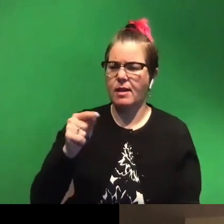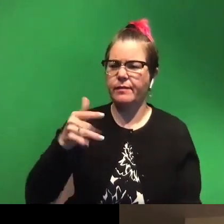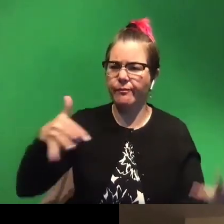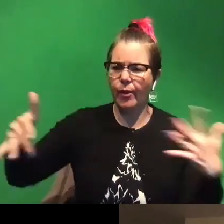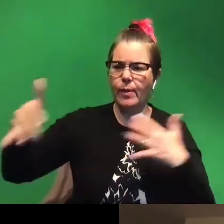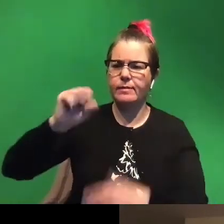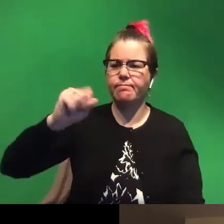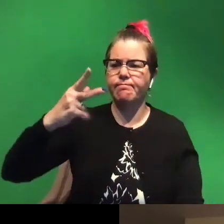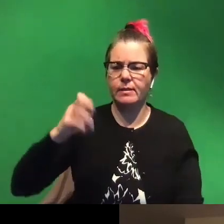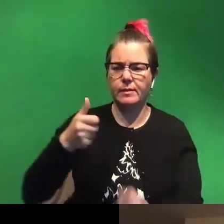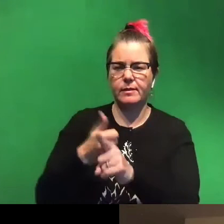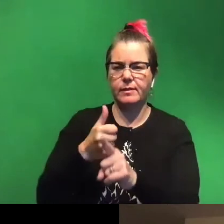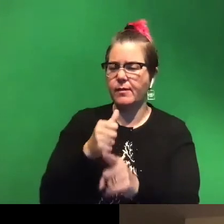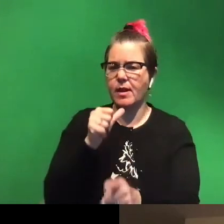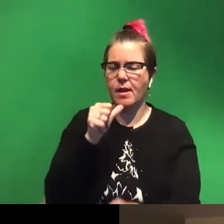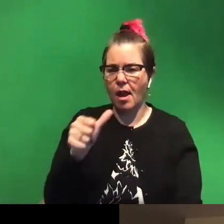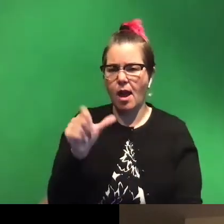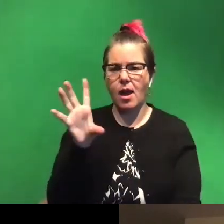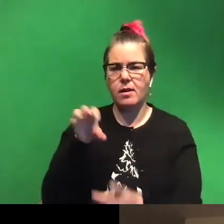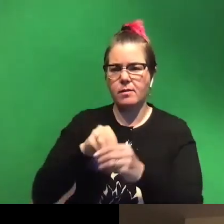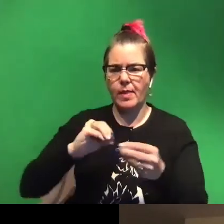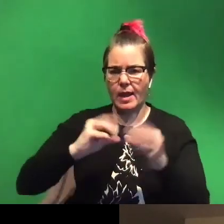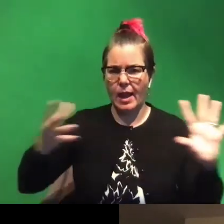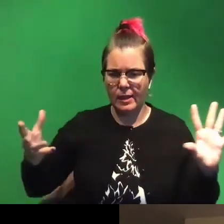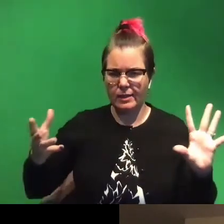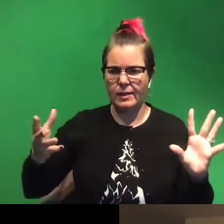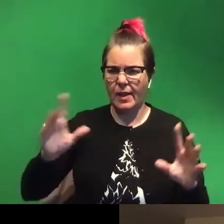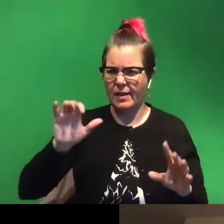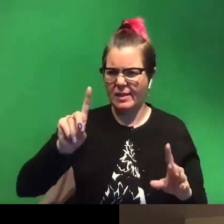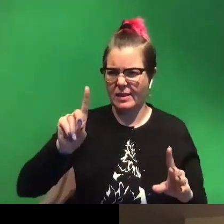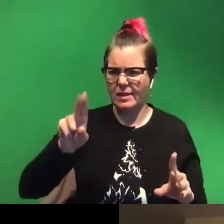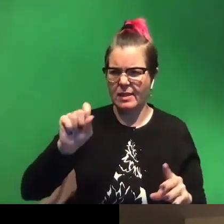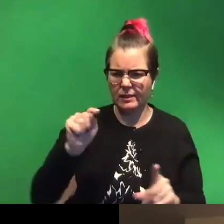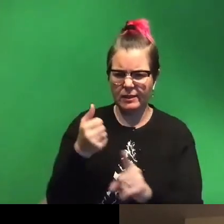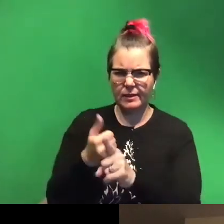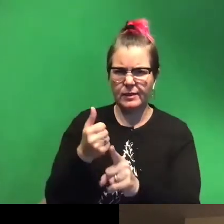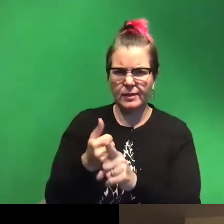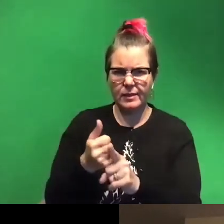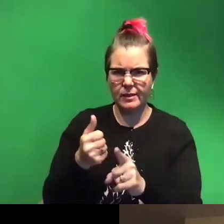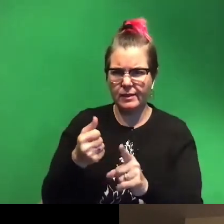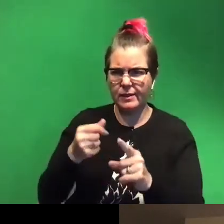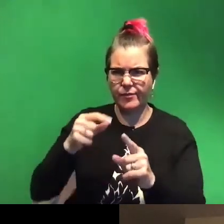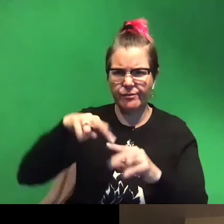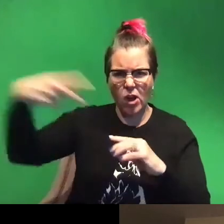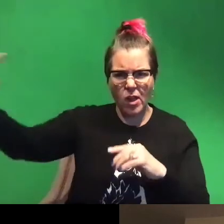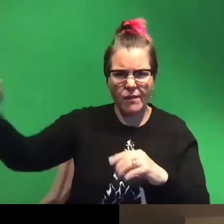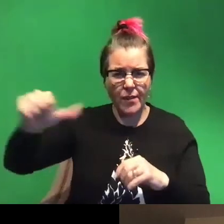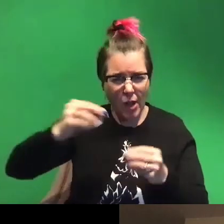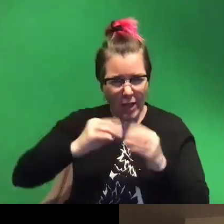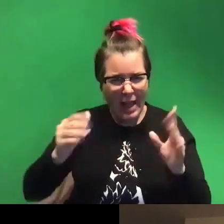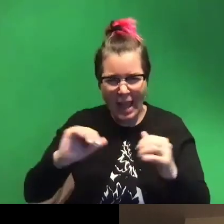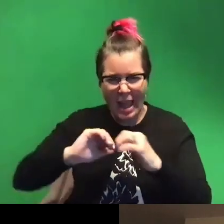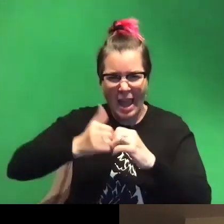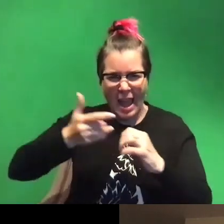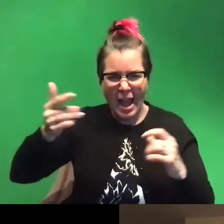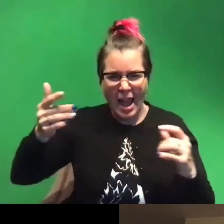that's not incorporated with a galaxy. Did that dust fly off from some other galaxy? Like, how did it end up in the